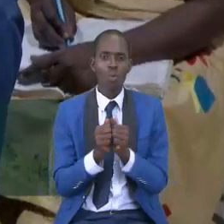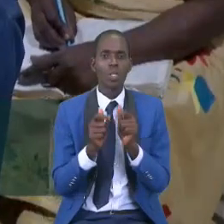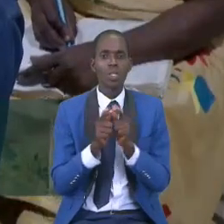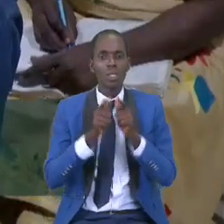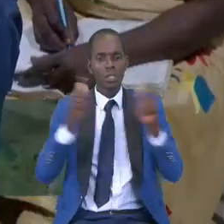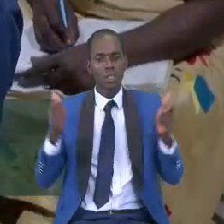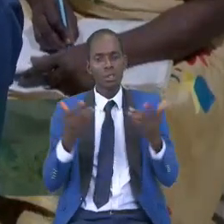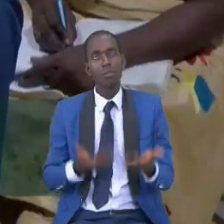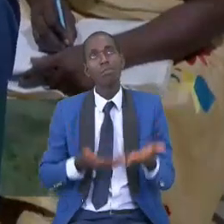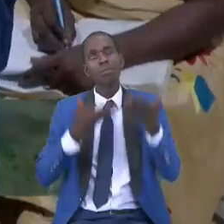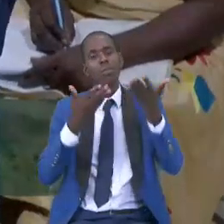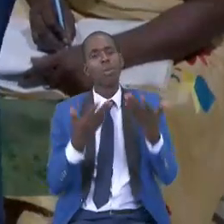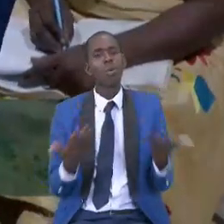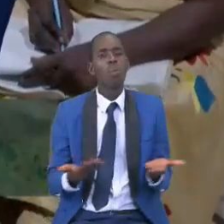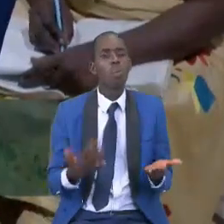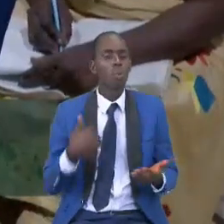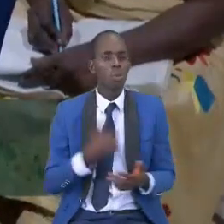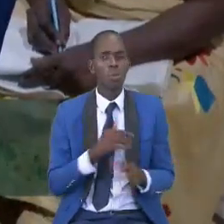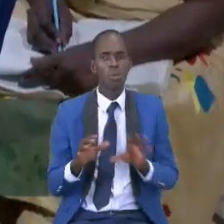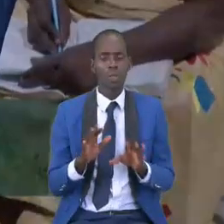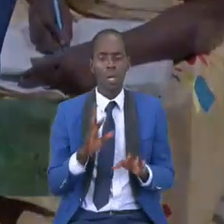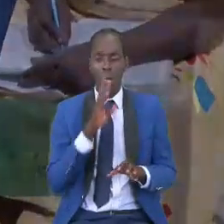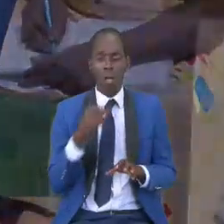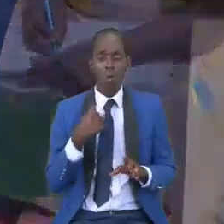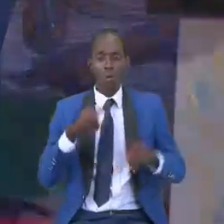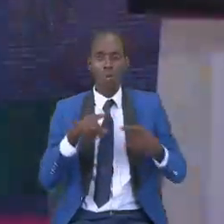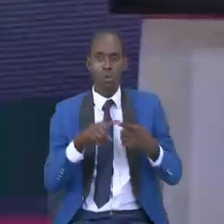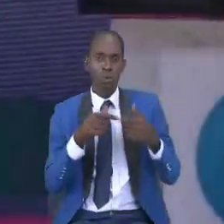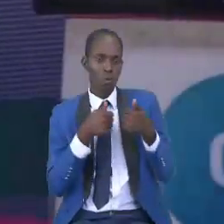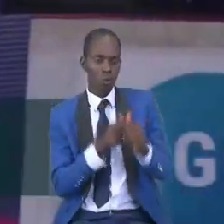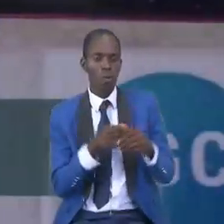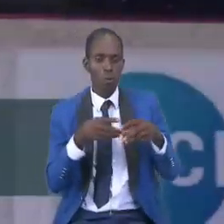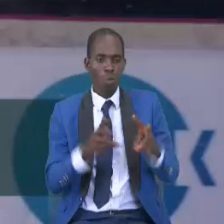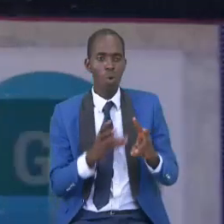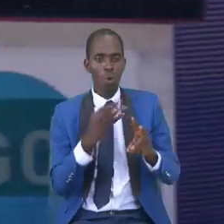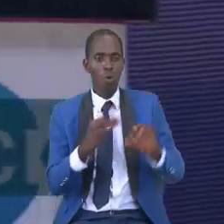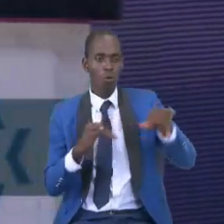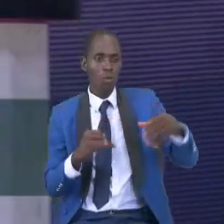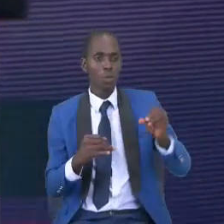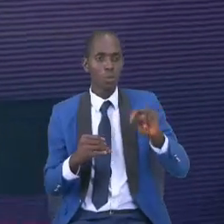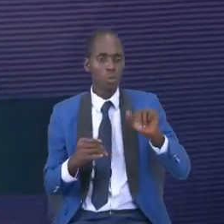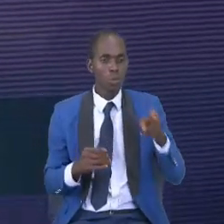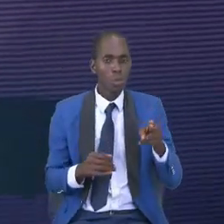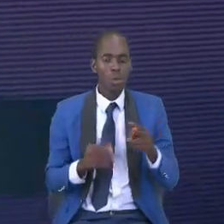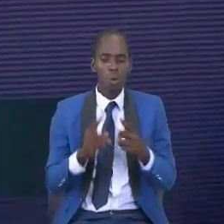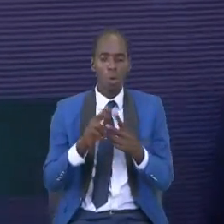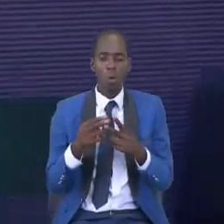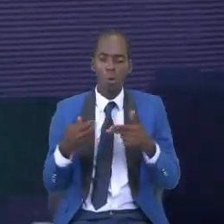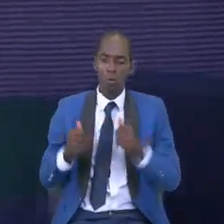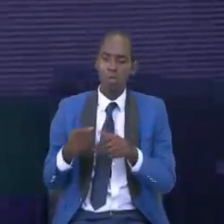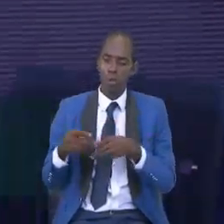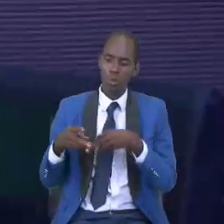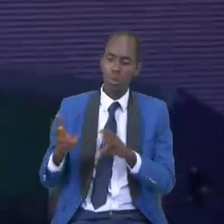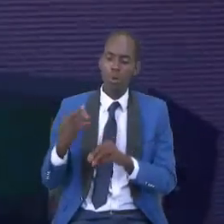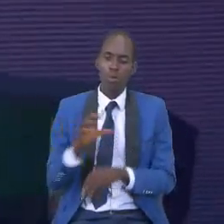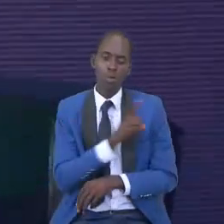the path of Jonah, or are we going to follow the path of the Lord Jesus Christ, the path of the just and the path